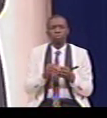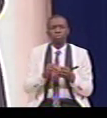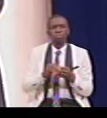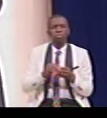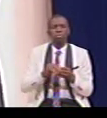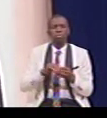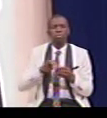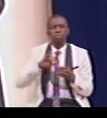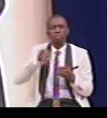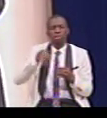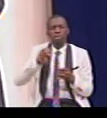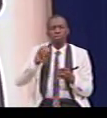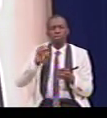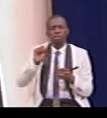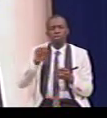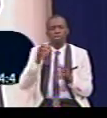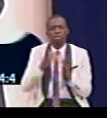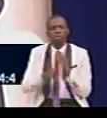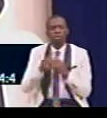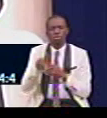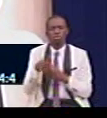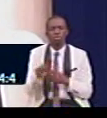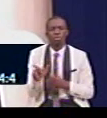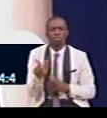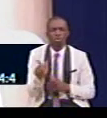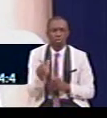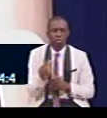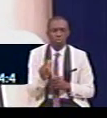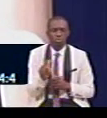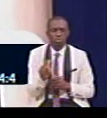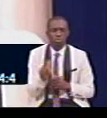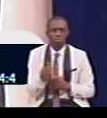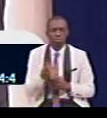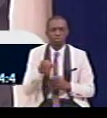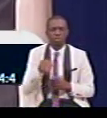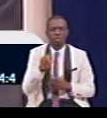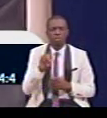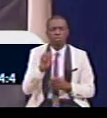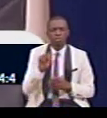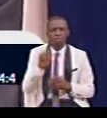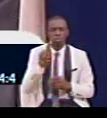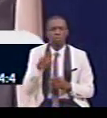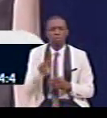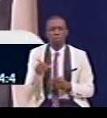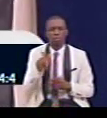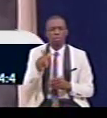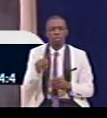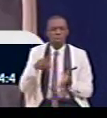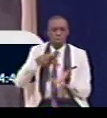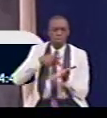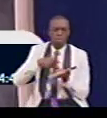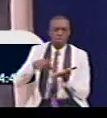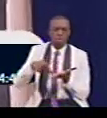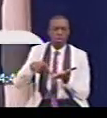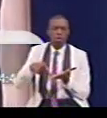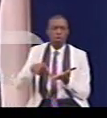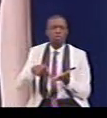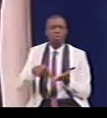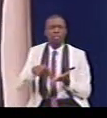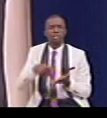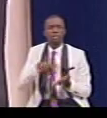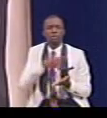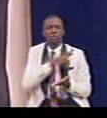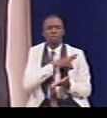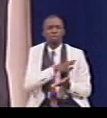I'm reading from verse 27 James chapter 1 verse 27 pure religion that's